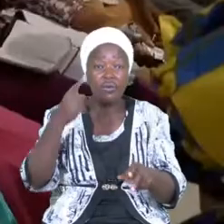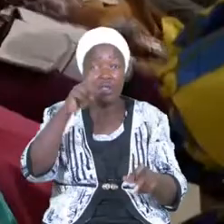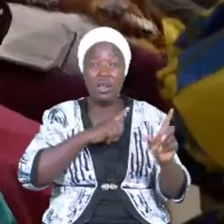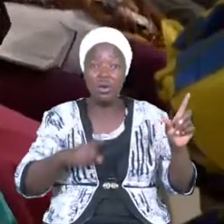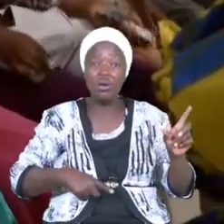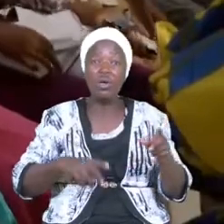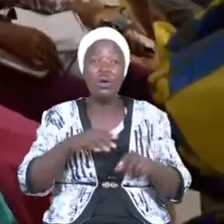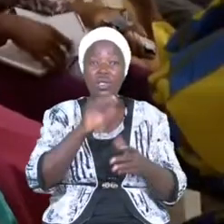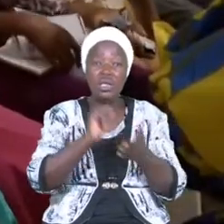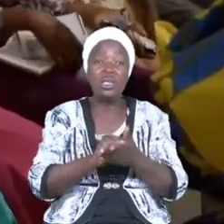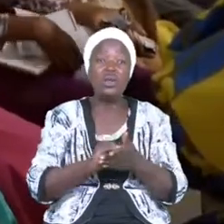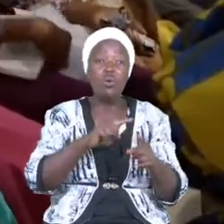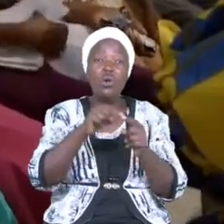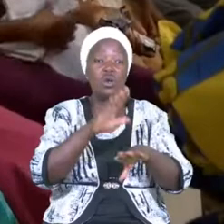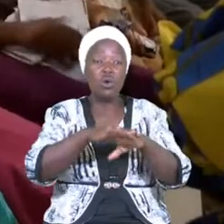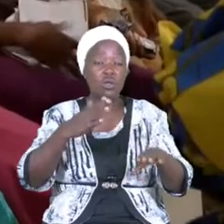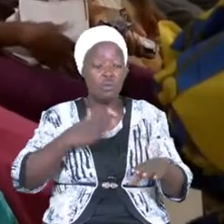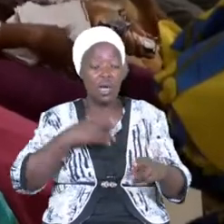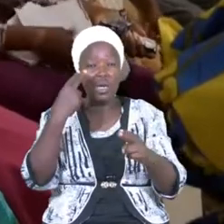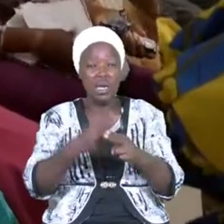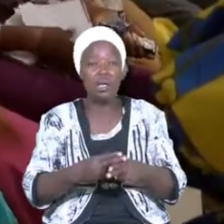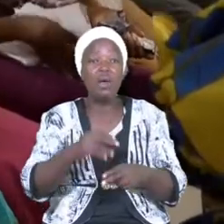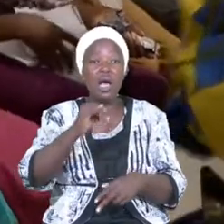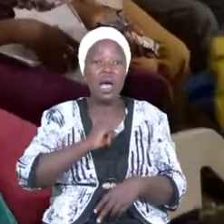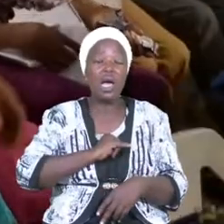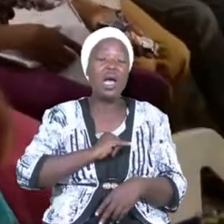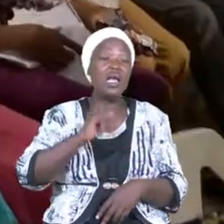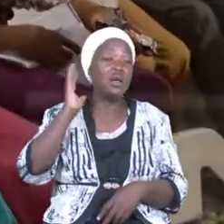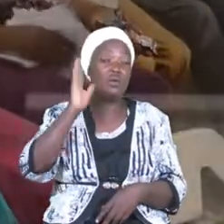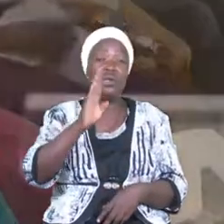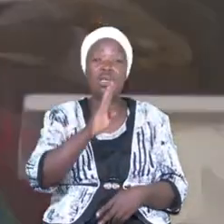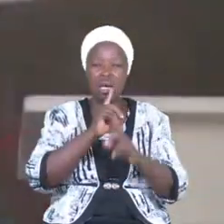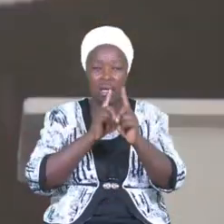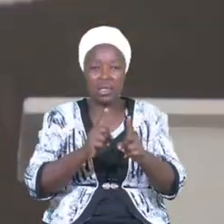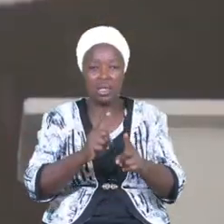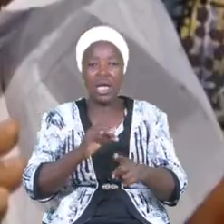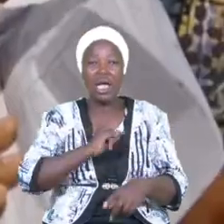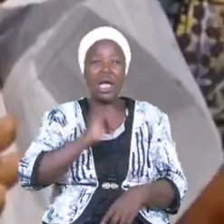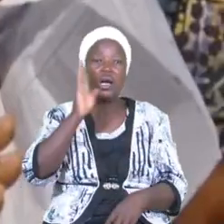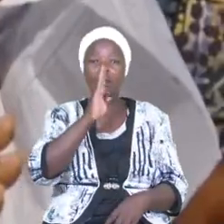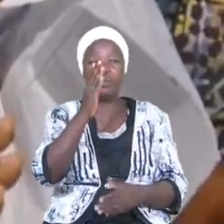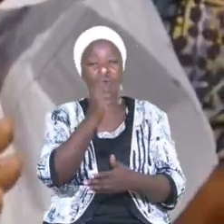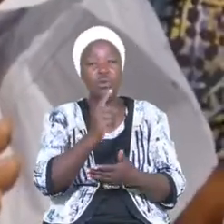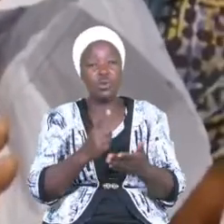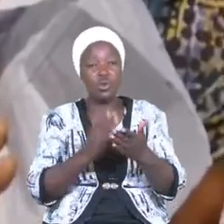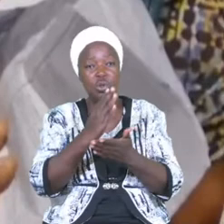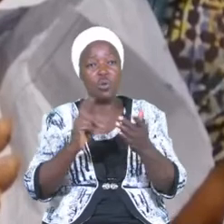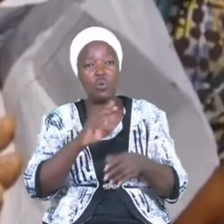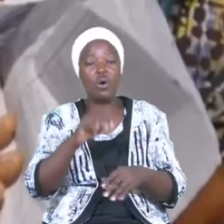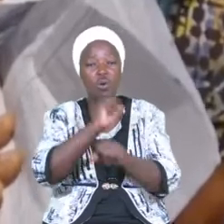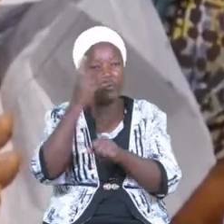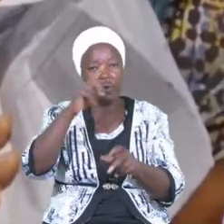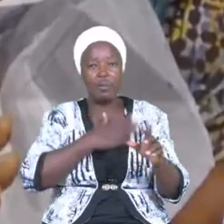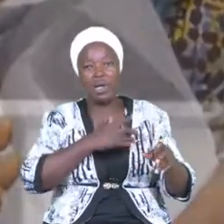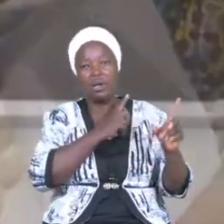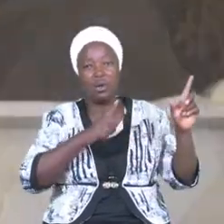answer. I'll be somewhere working for my Lord. You'll be working in Jesus' name until he